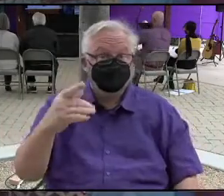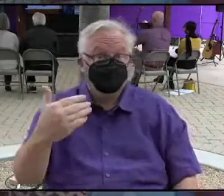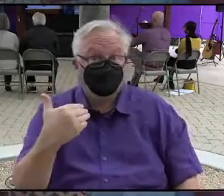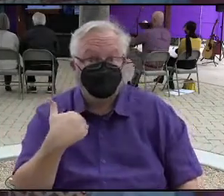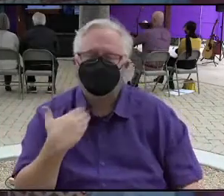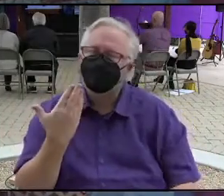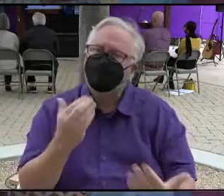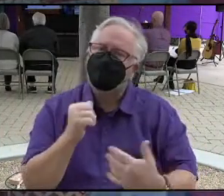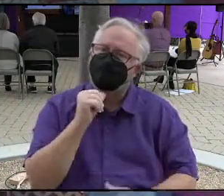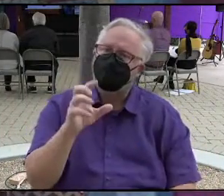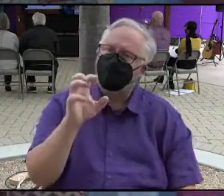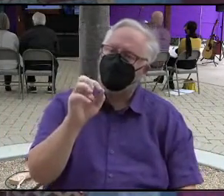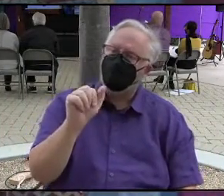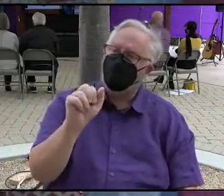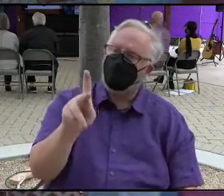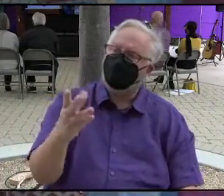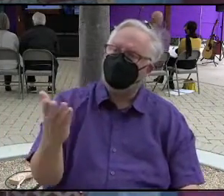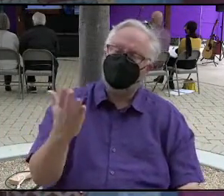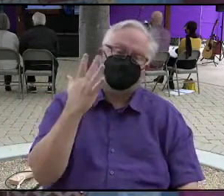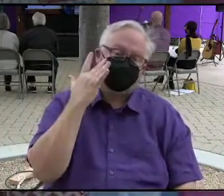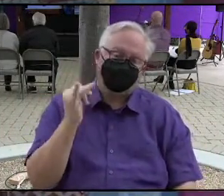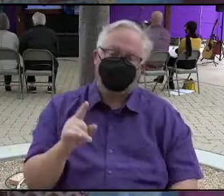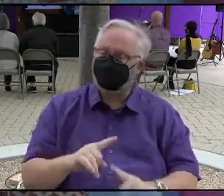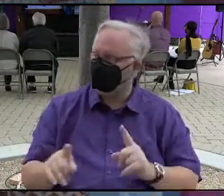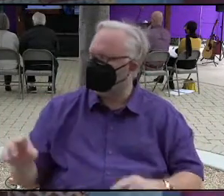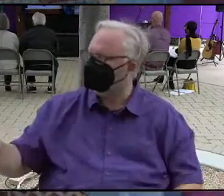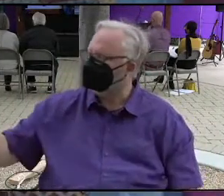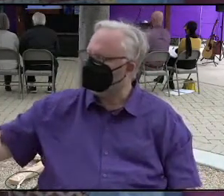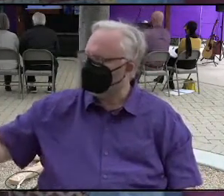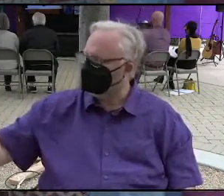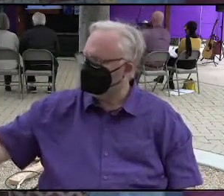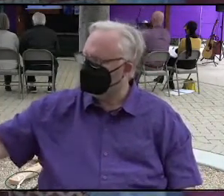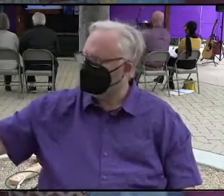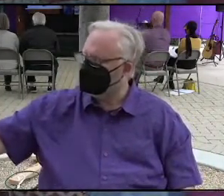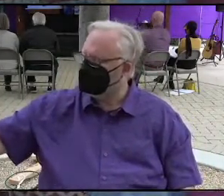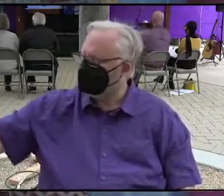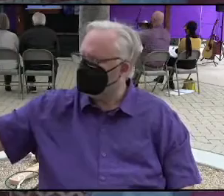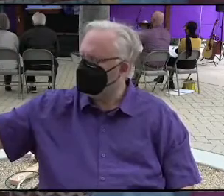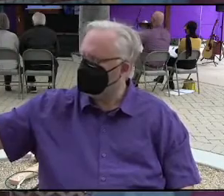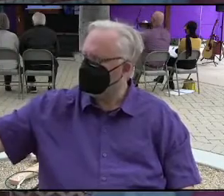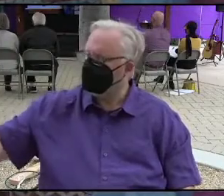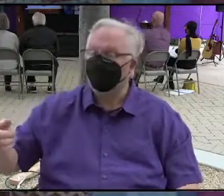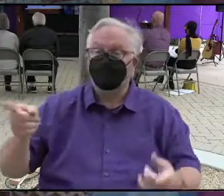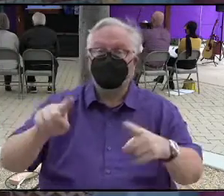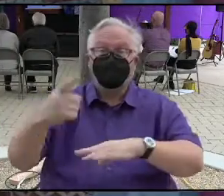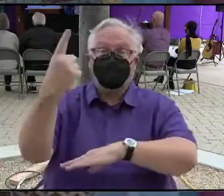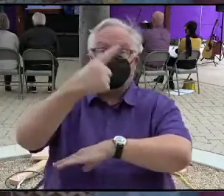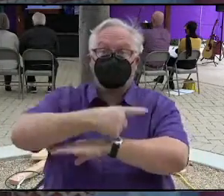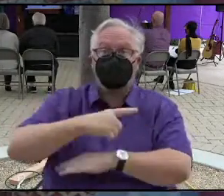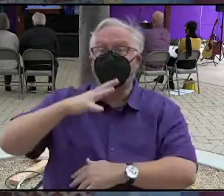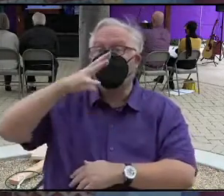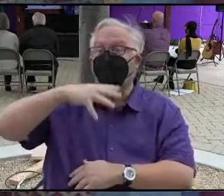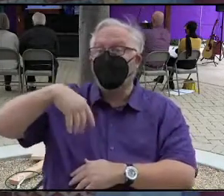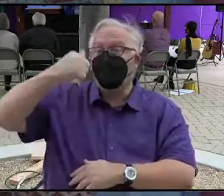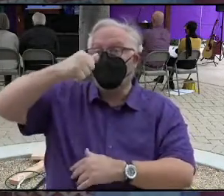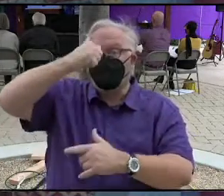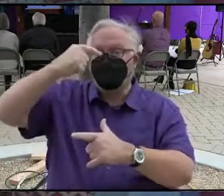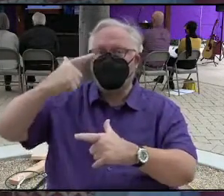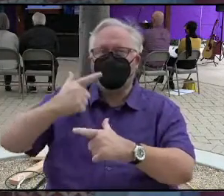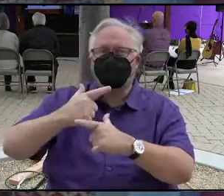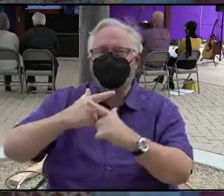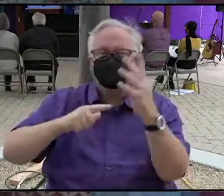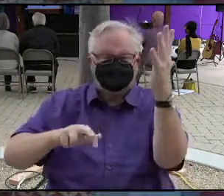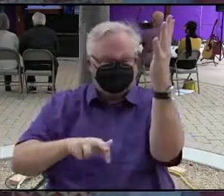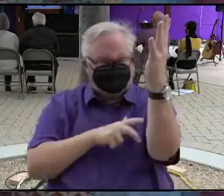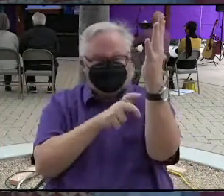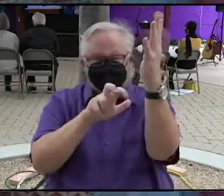an oak here in California. "One day, his older brother climbed way up into the